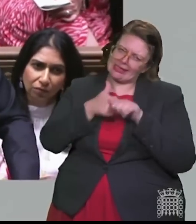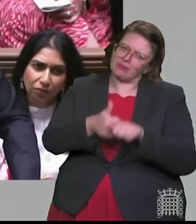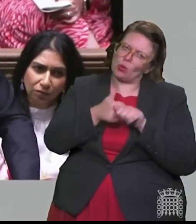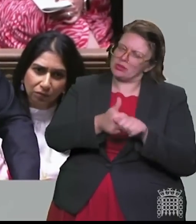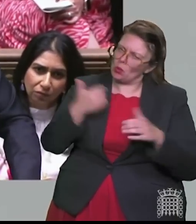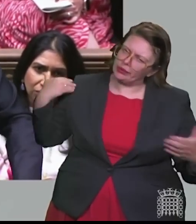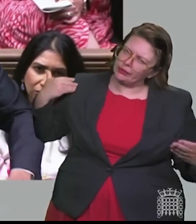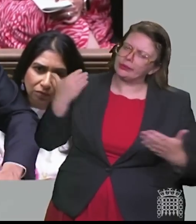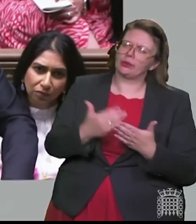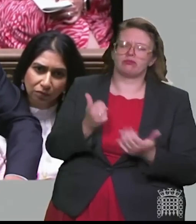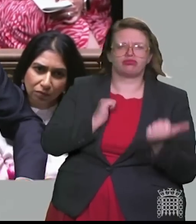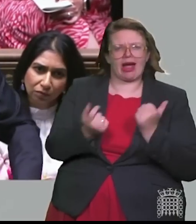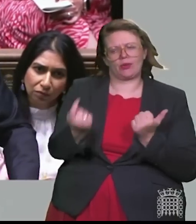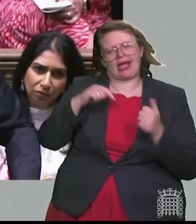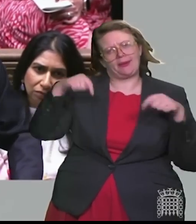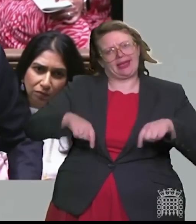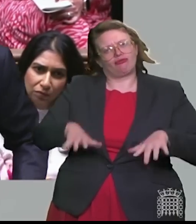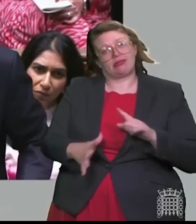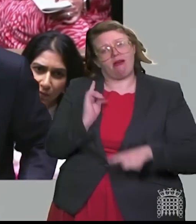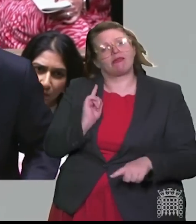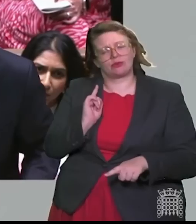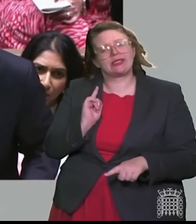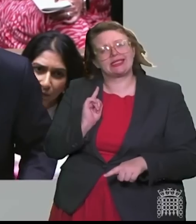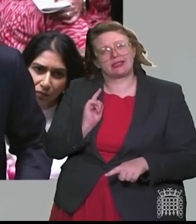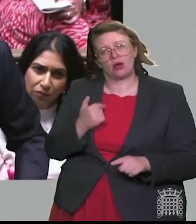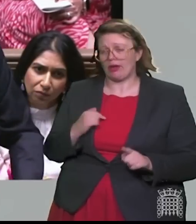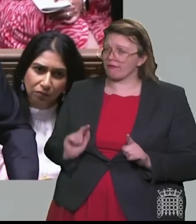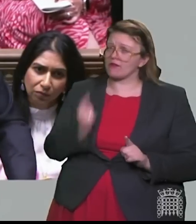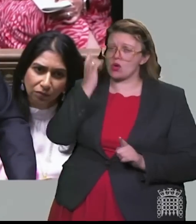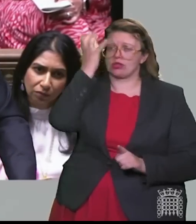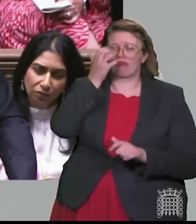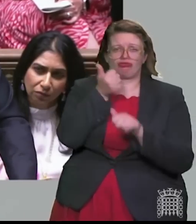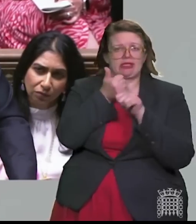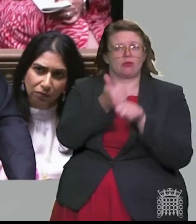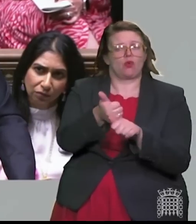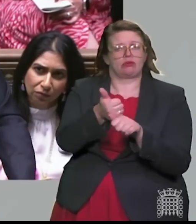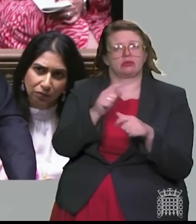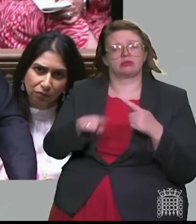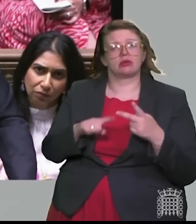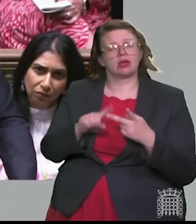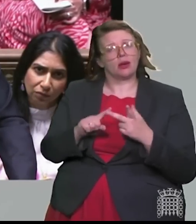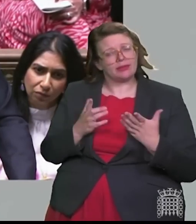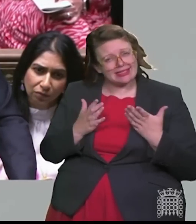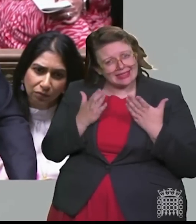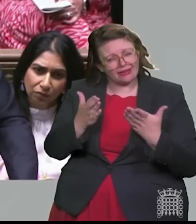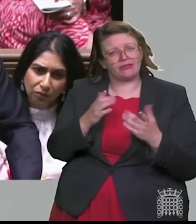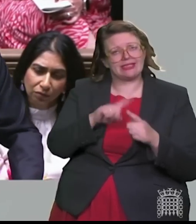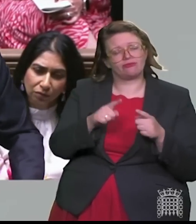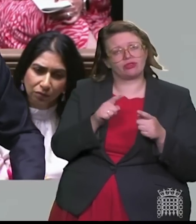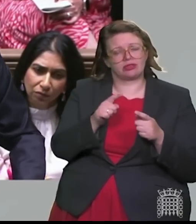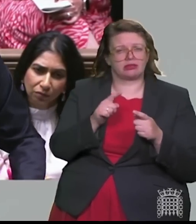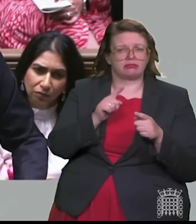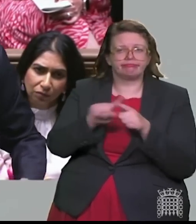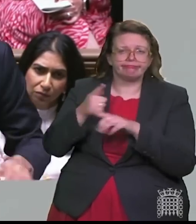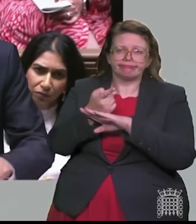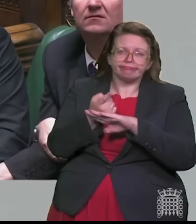supporting Ukraine. We were the first country to provide support for Ukrainian troops, first country to provide lethal weapons in Europe, the first to